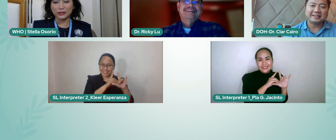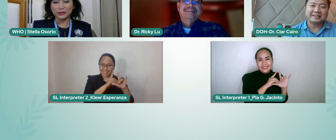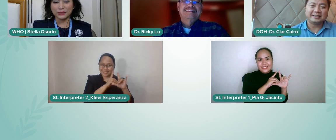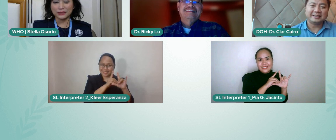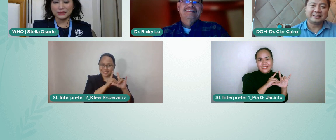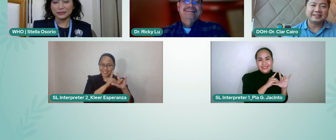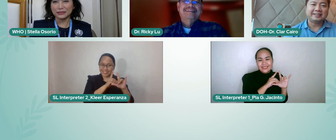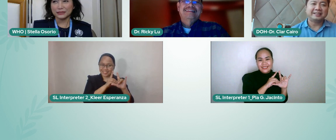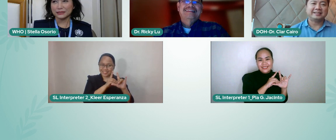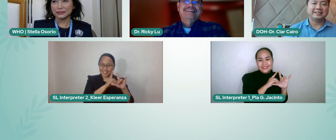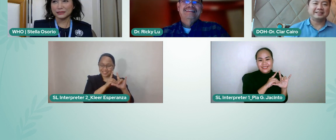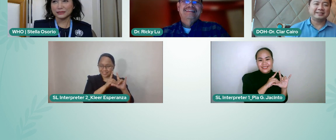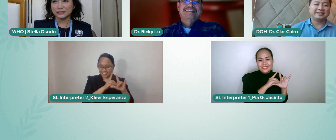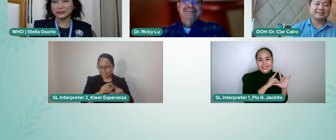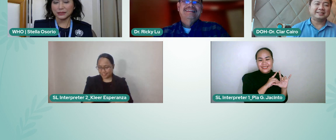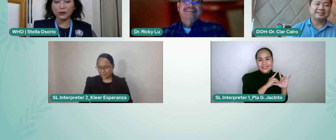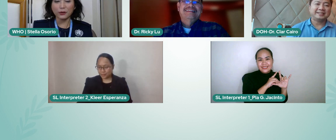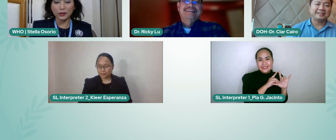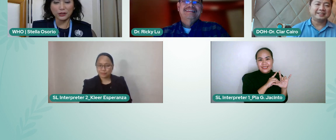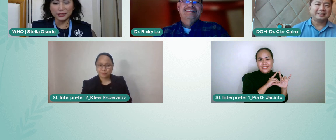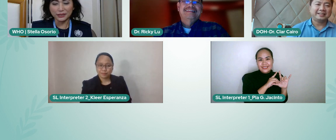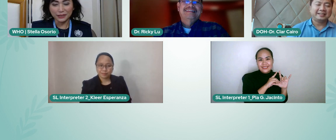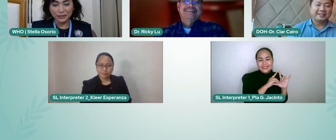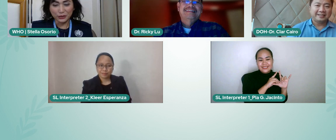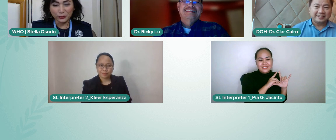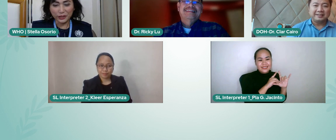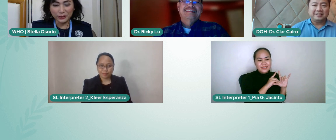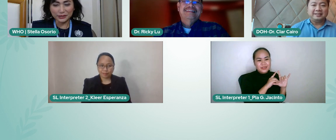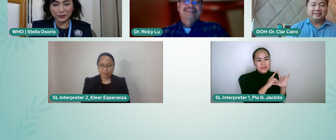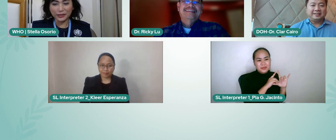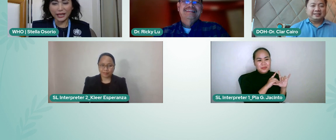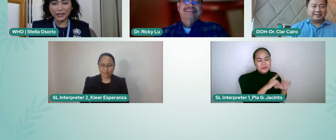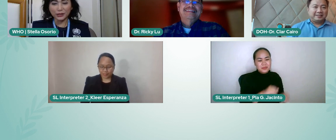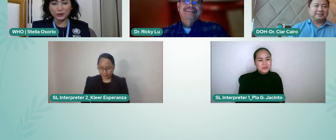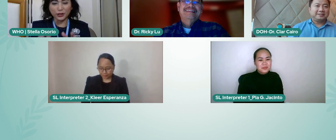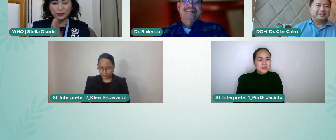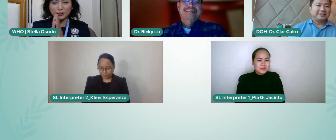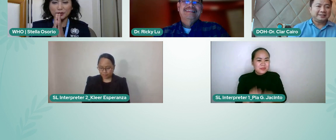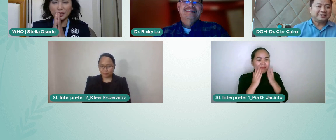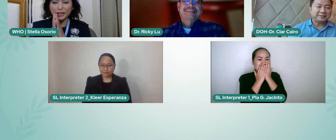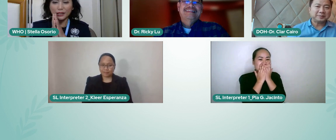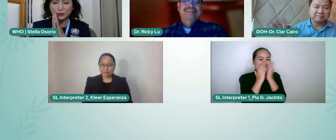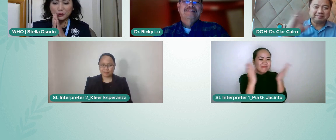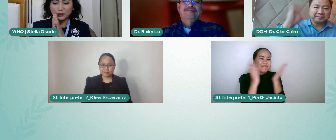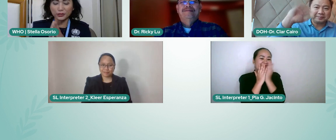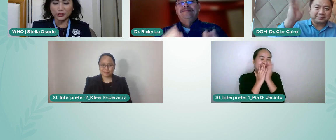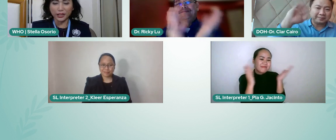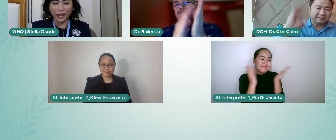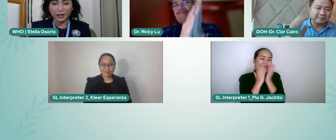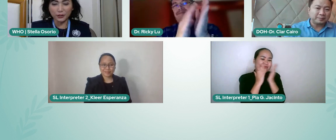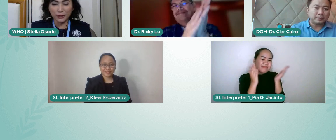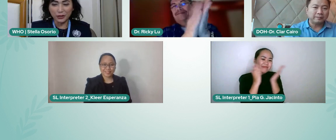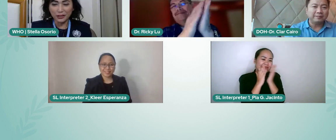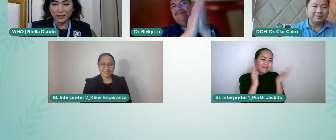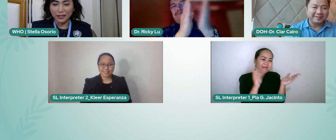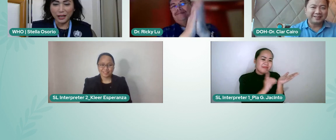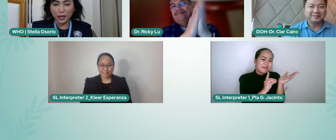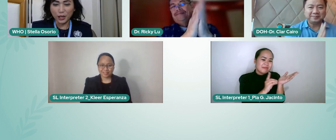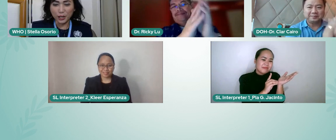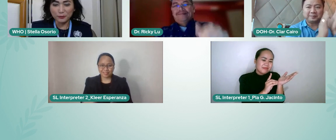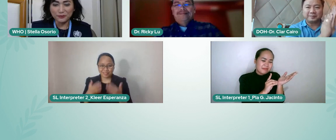Are we good? Okay, we're good. We're good. So thank you, Dr. Ricky Lu, Dr. Cairo.